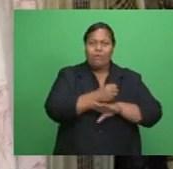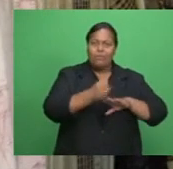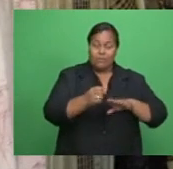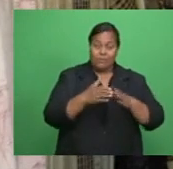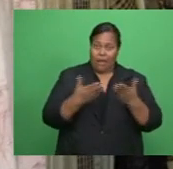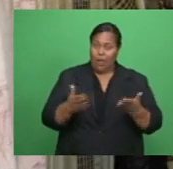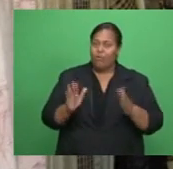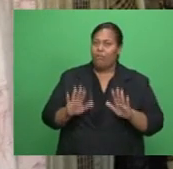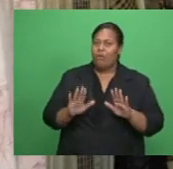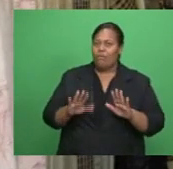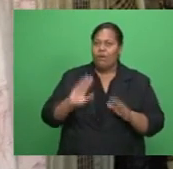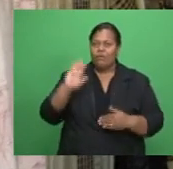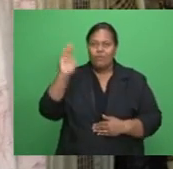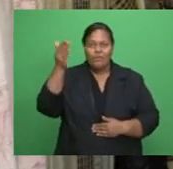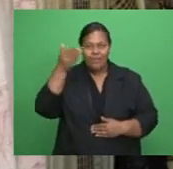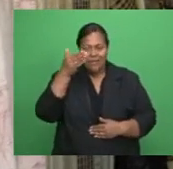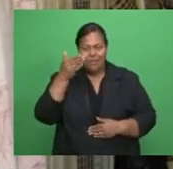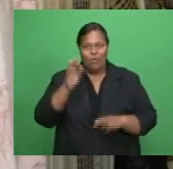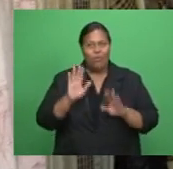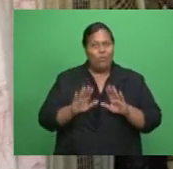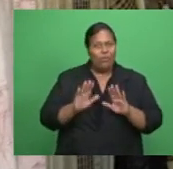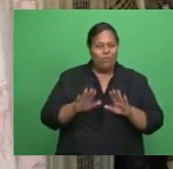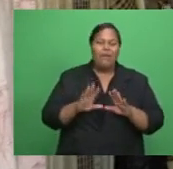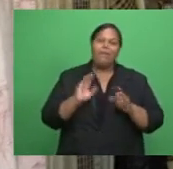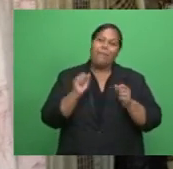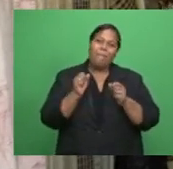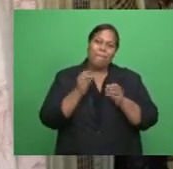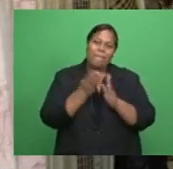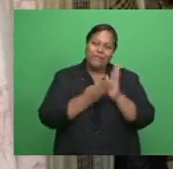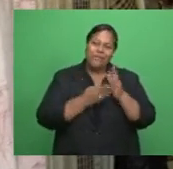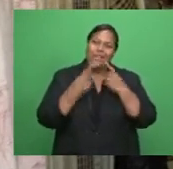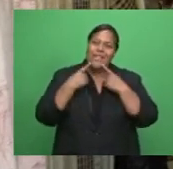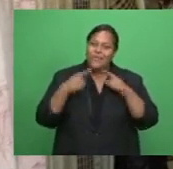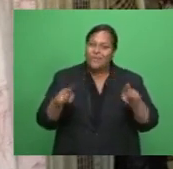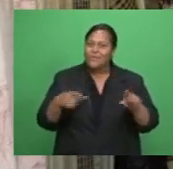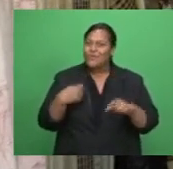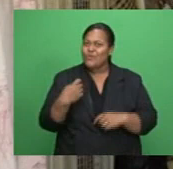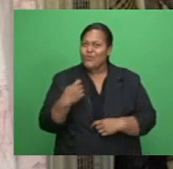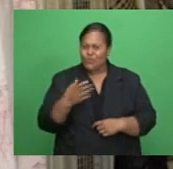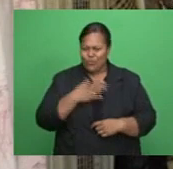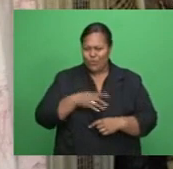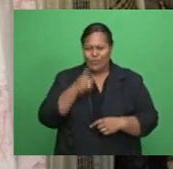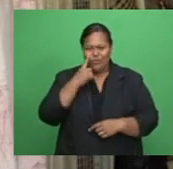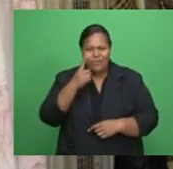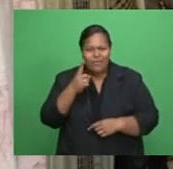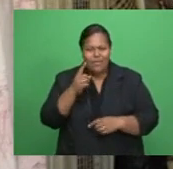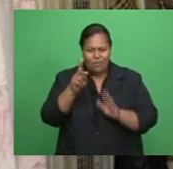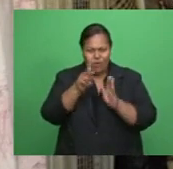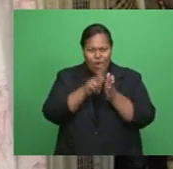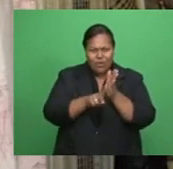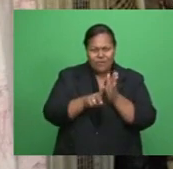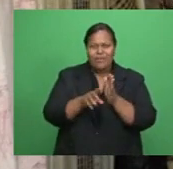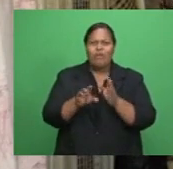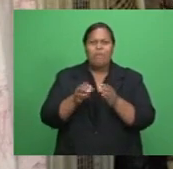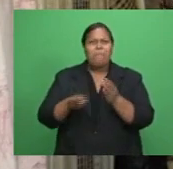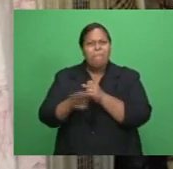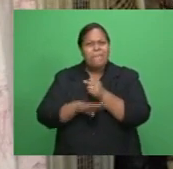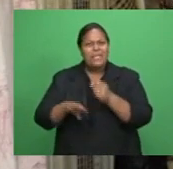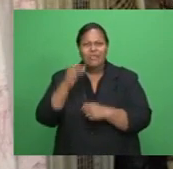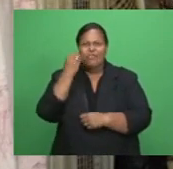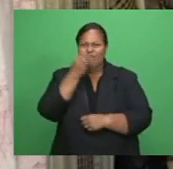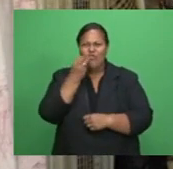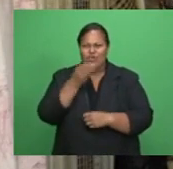results. Aware of the budget announcement, most of them said they want to see the price of basic food items reduced.